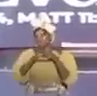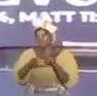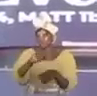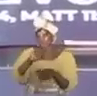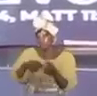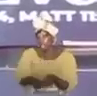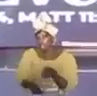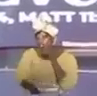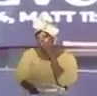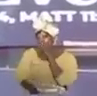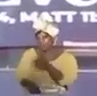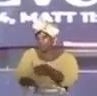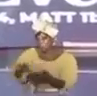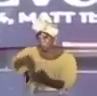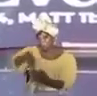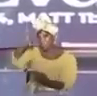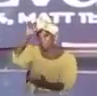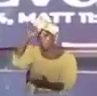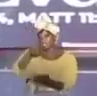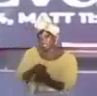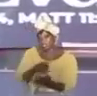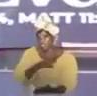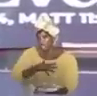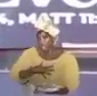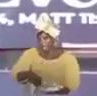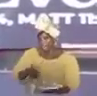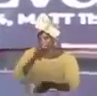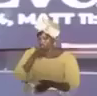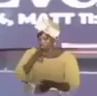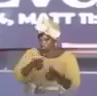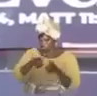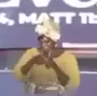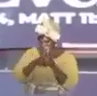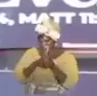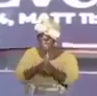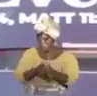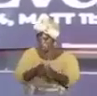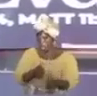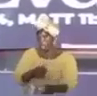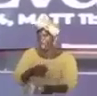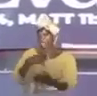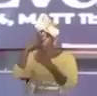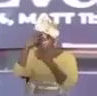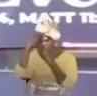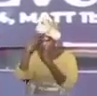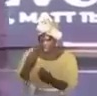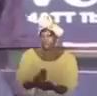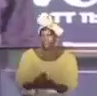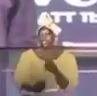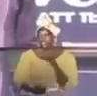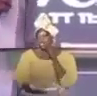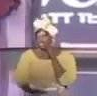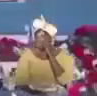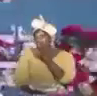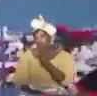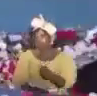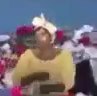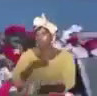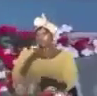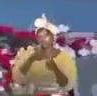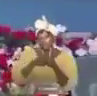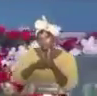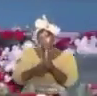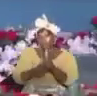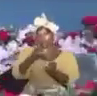it and you obtain grace to walk in keeping with that instruction, then you are walking by faith. I submit to you